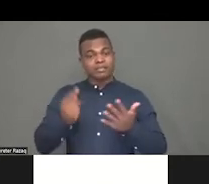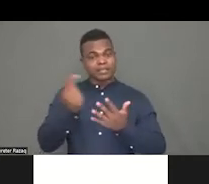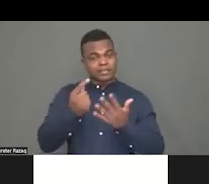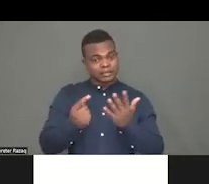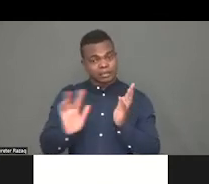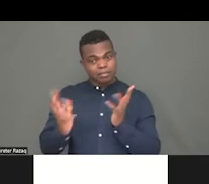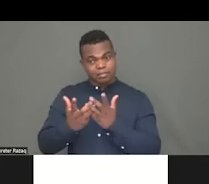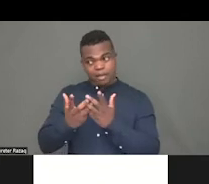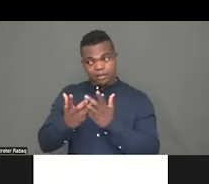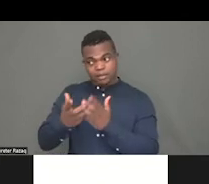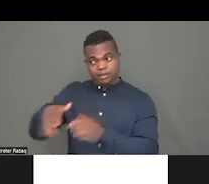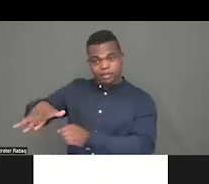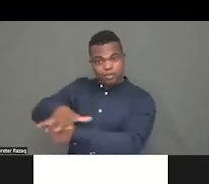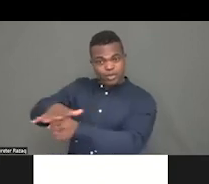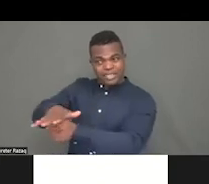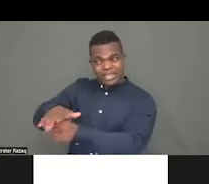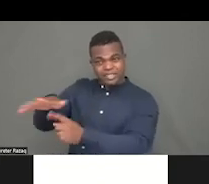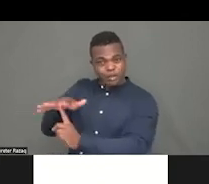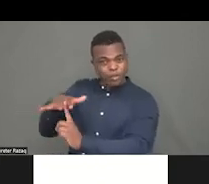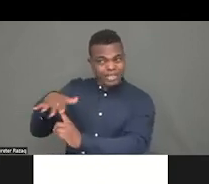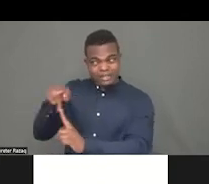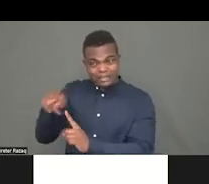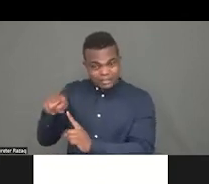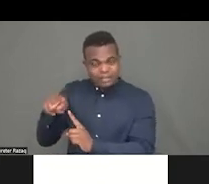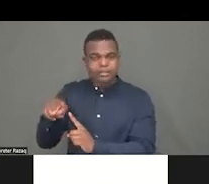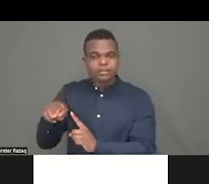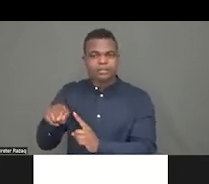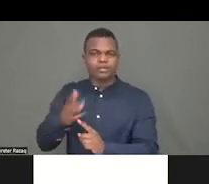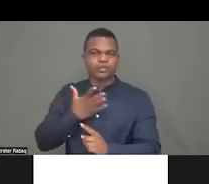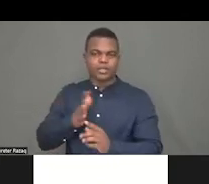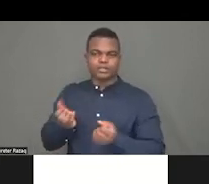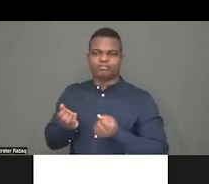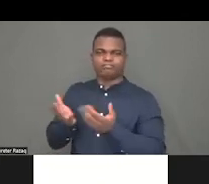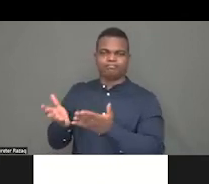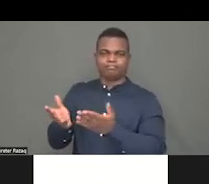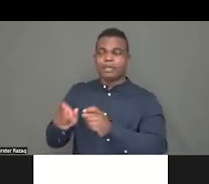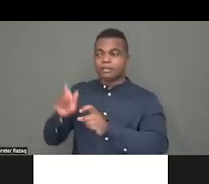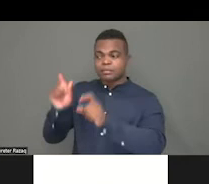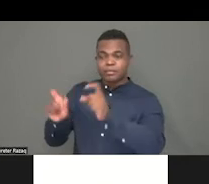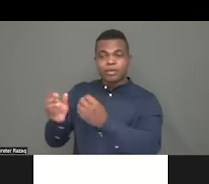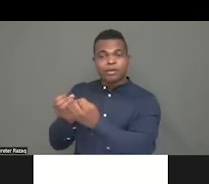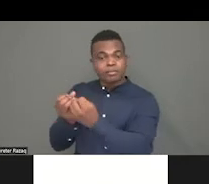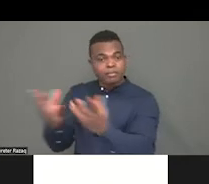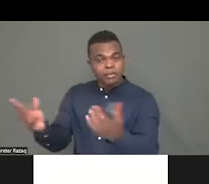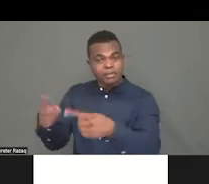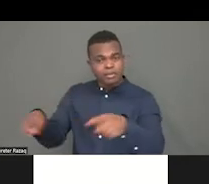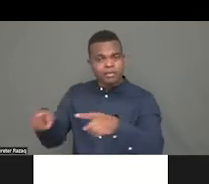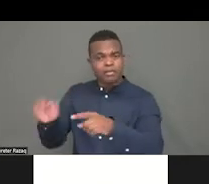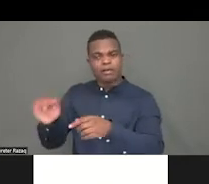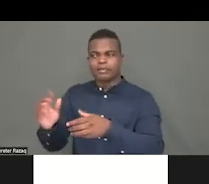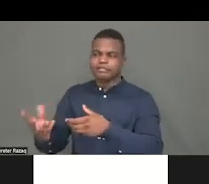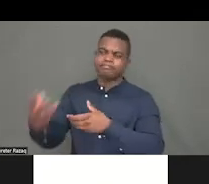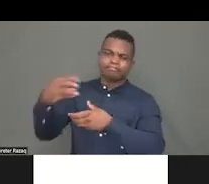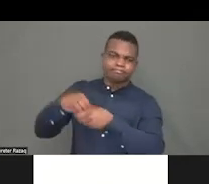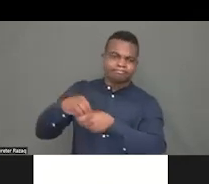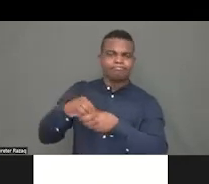people live in rural setups across Africa. Even with issue